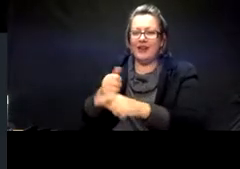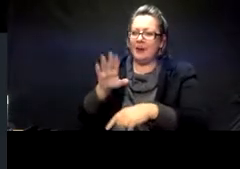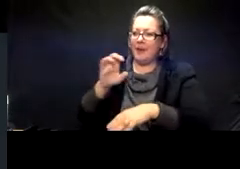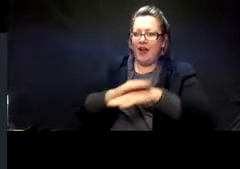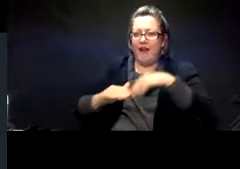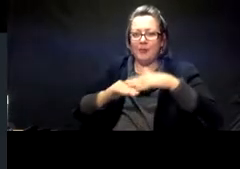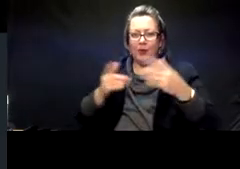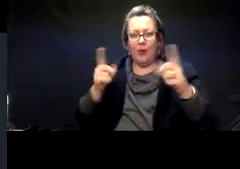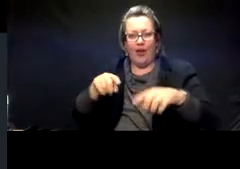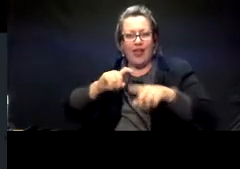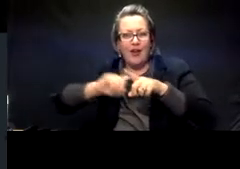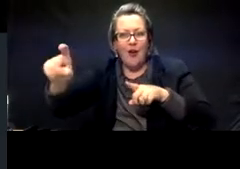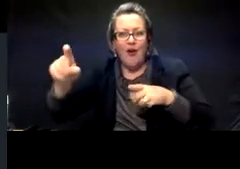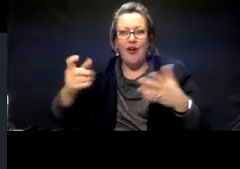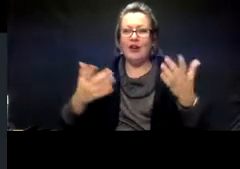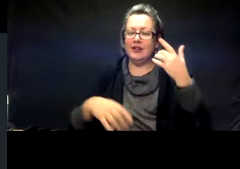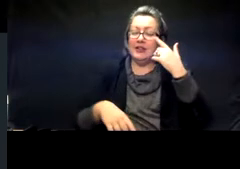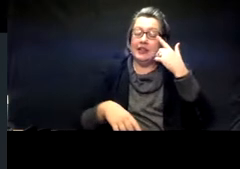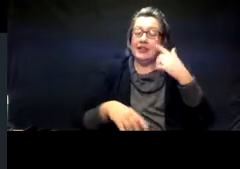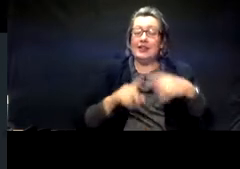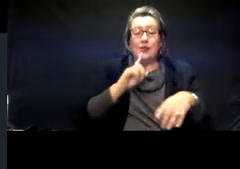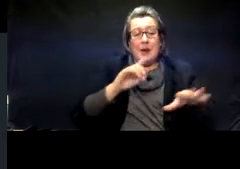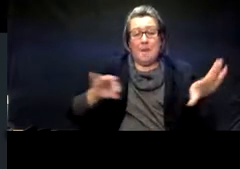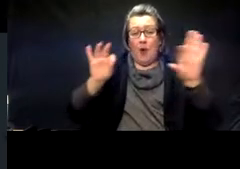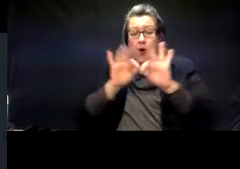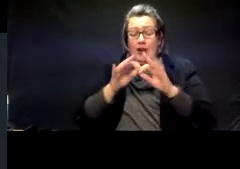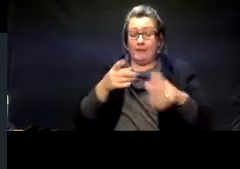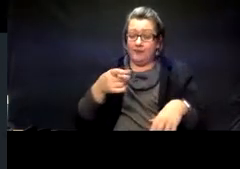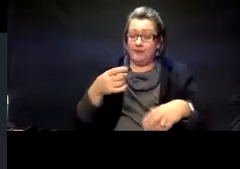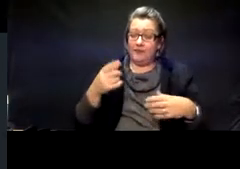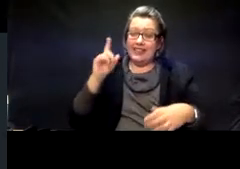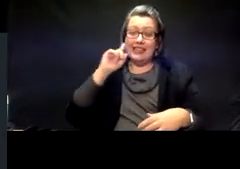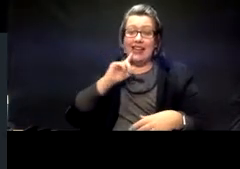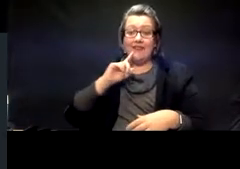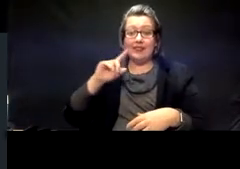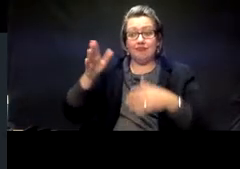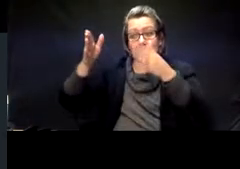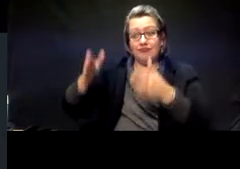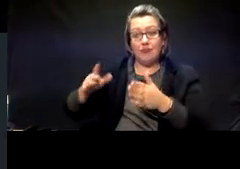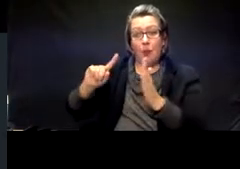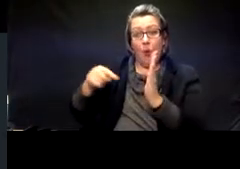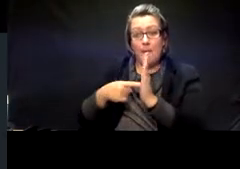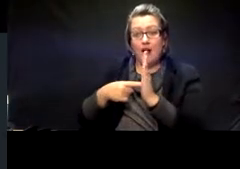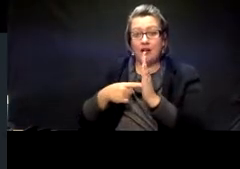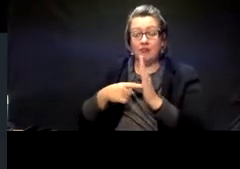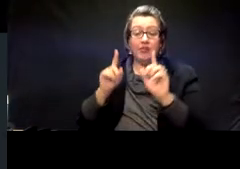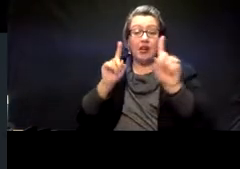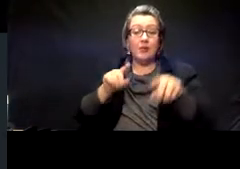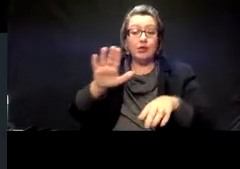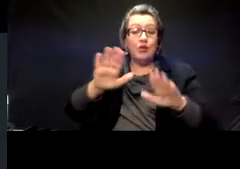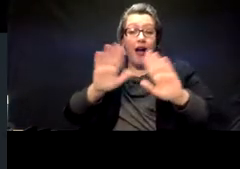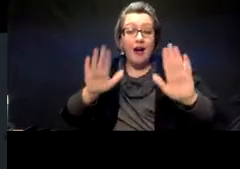what to do and how to advocate for themselves and be comfortable making calls themselves. What's important is that a